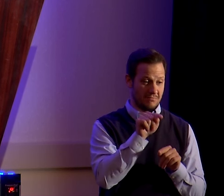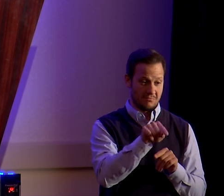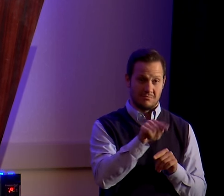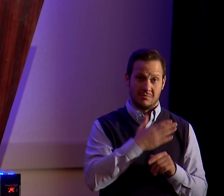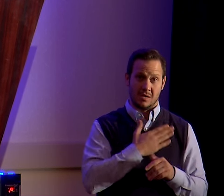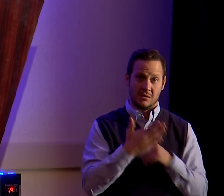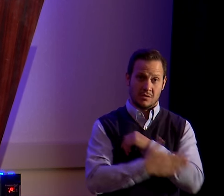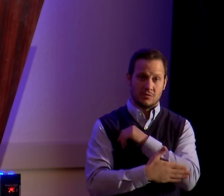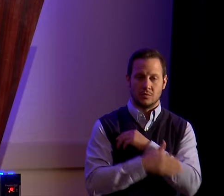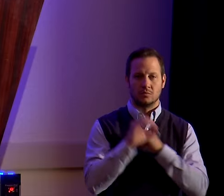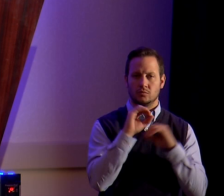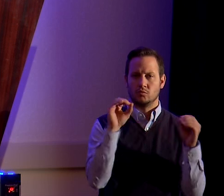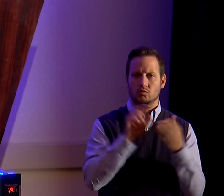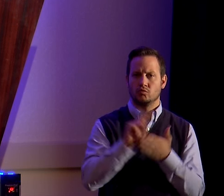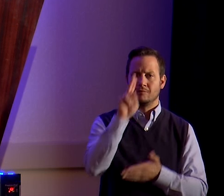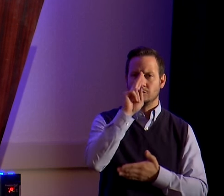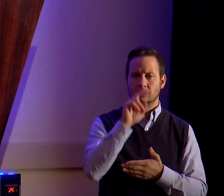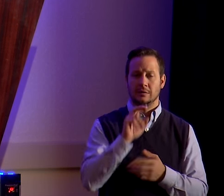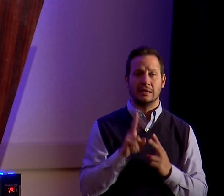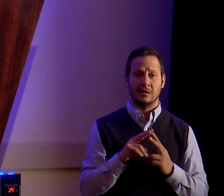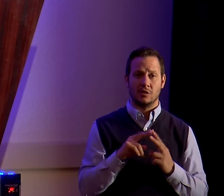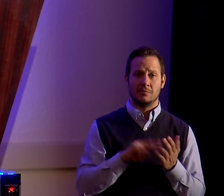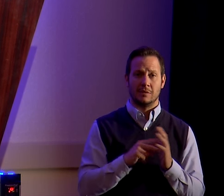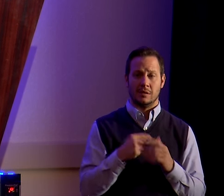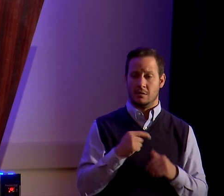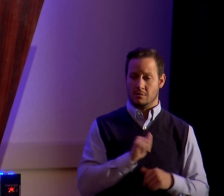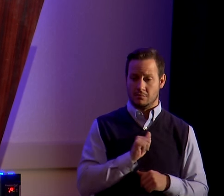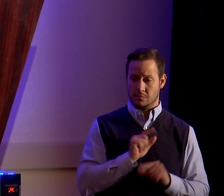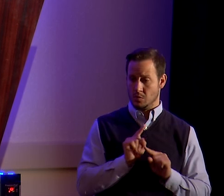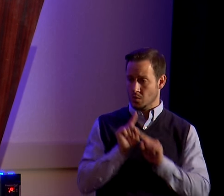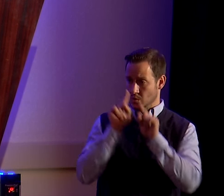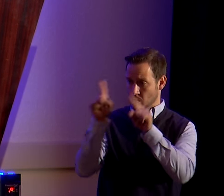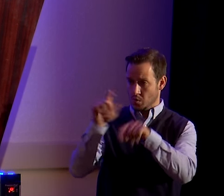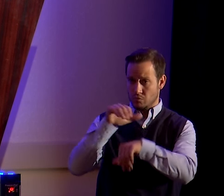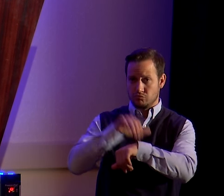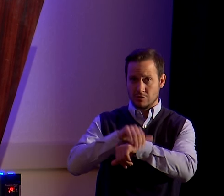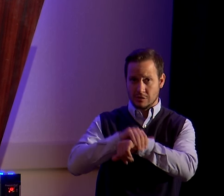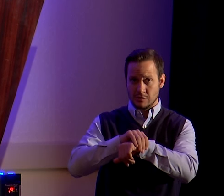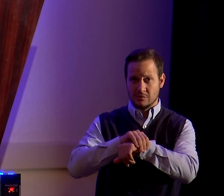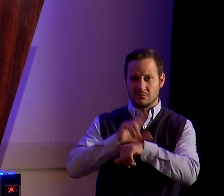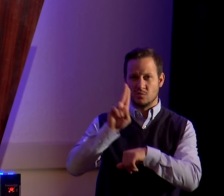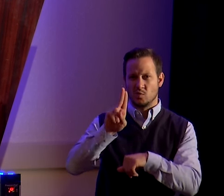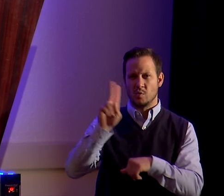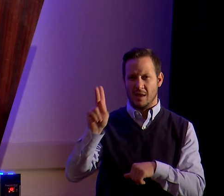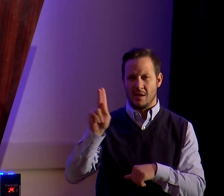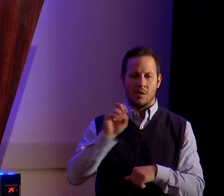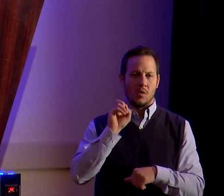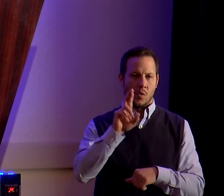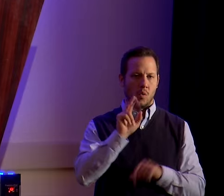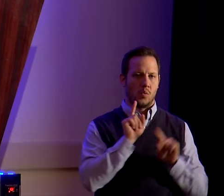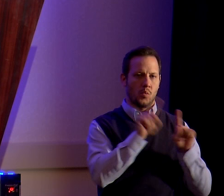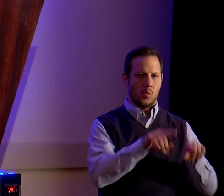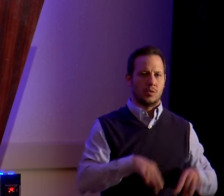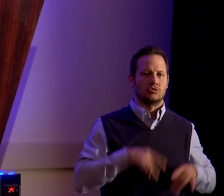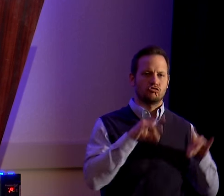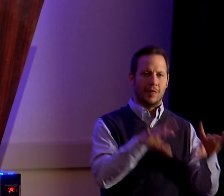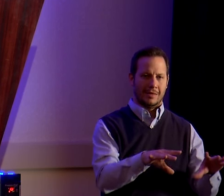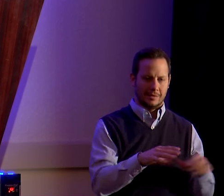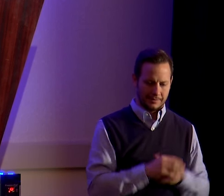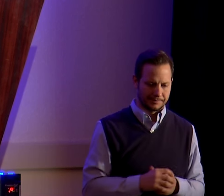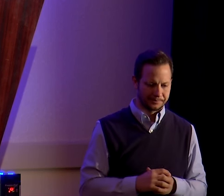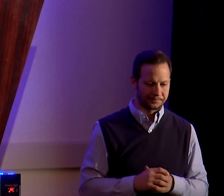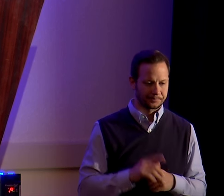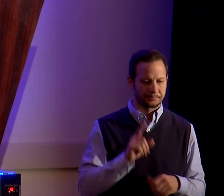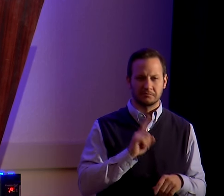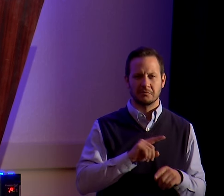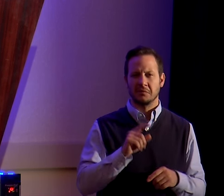to United Kingdom or you go to Australia. Nobody goes to the US. Nobody know about the US, right? So I decided to go to the